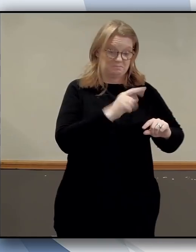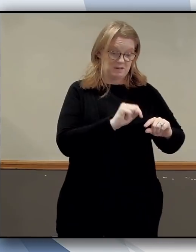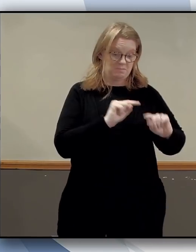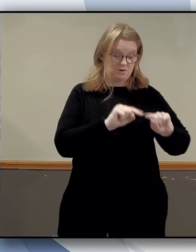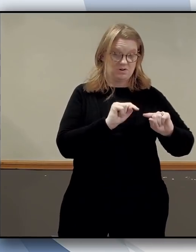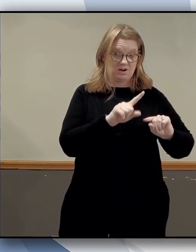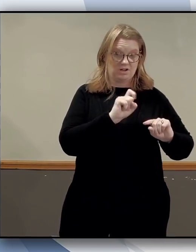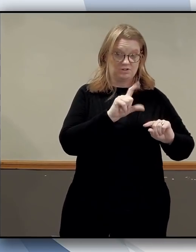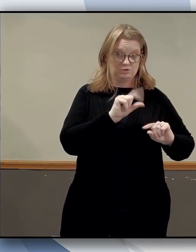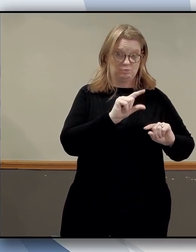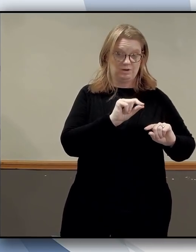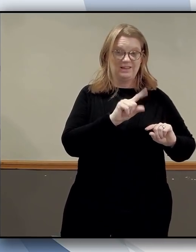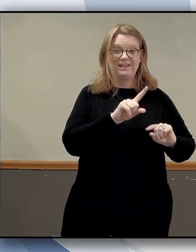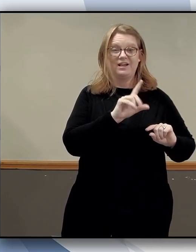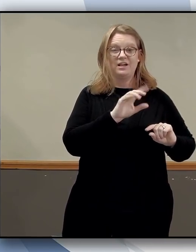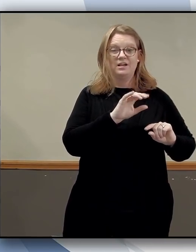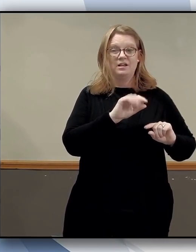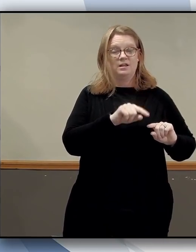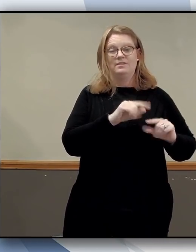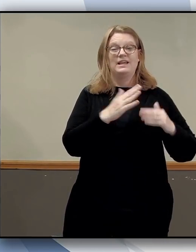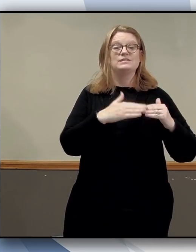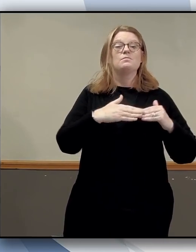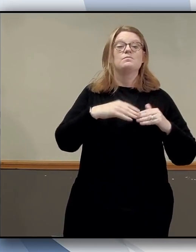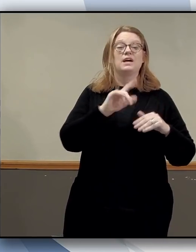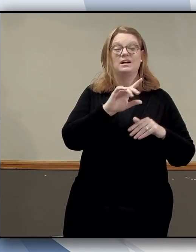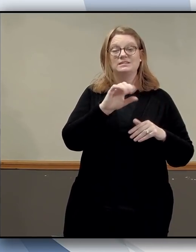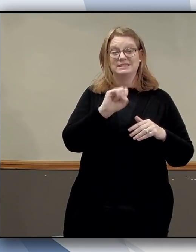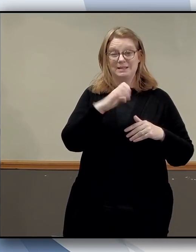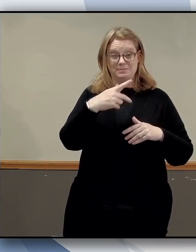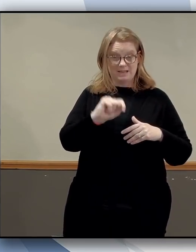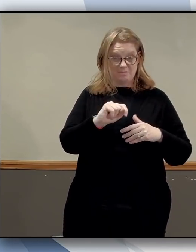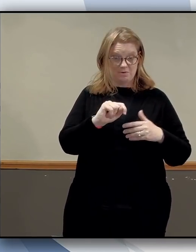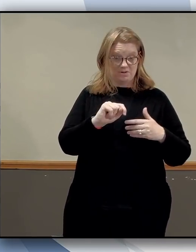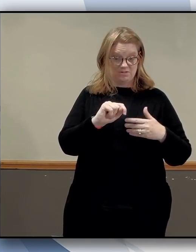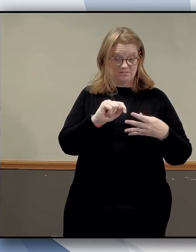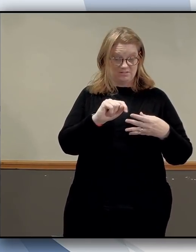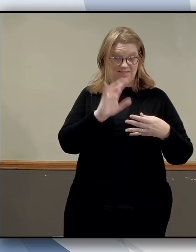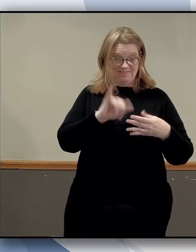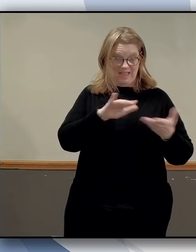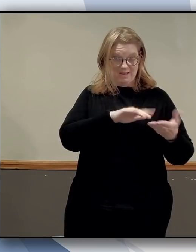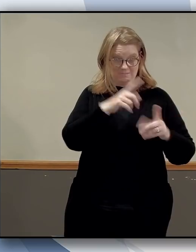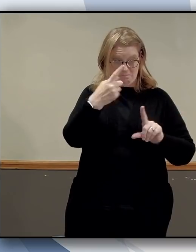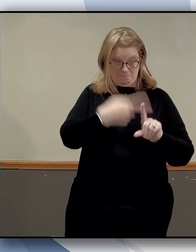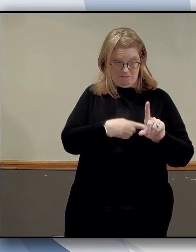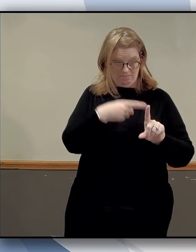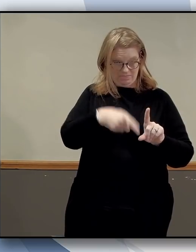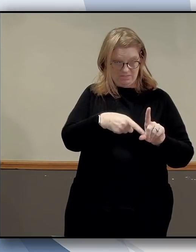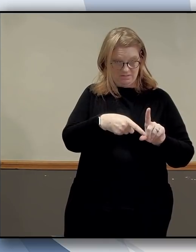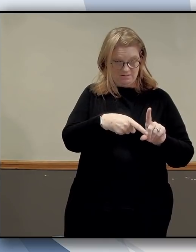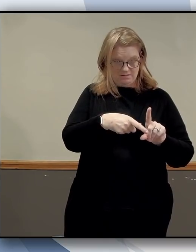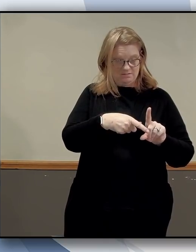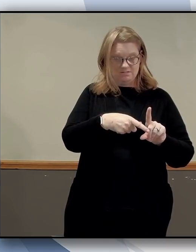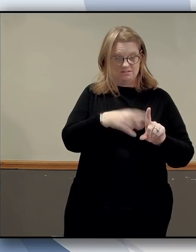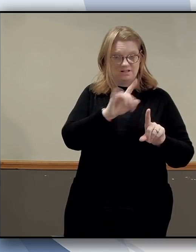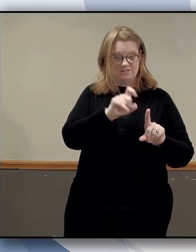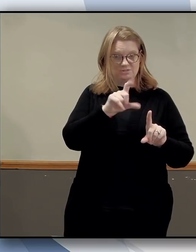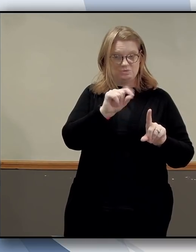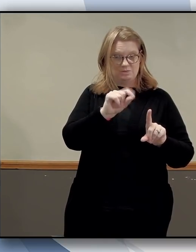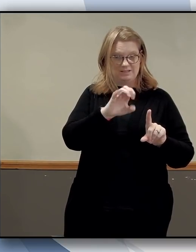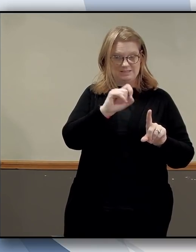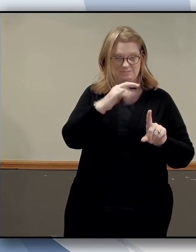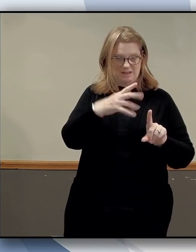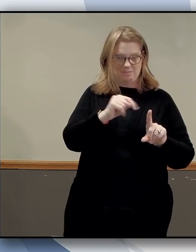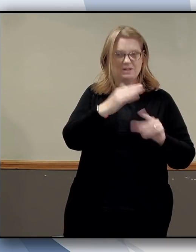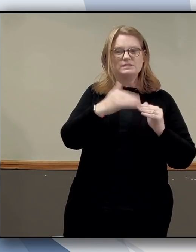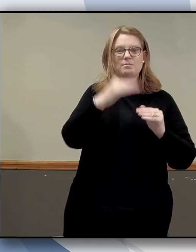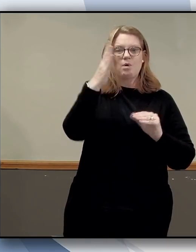September, and 120 in September was more than all the other previous months. And the month isn't even half over yet, the month of October. Just